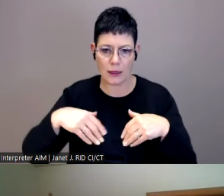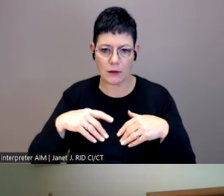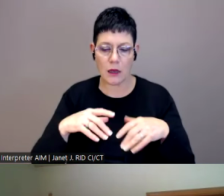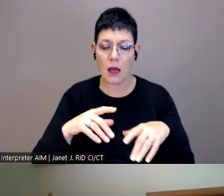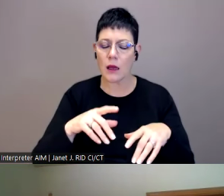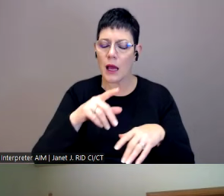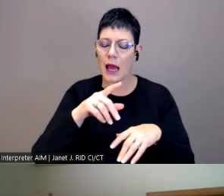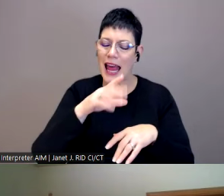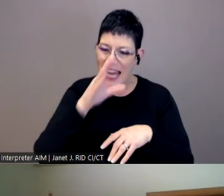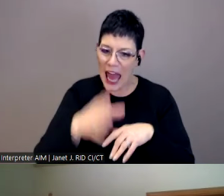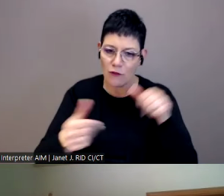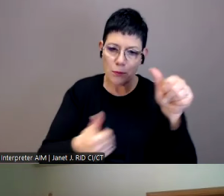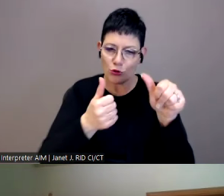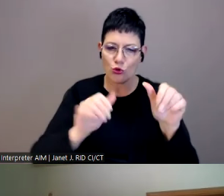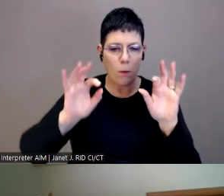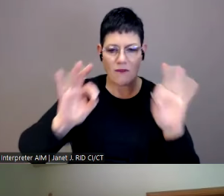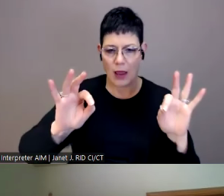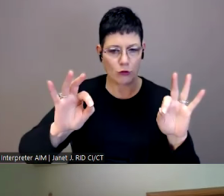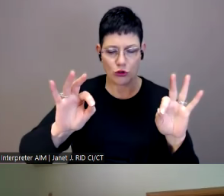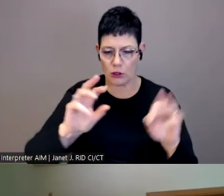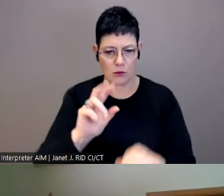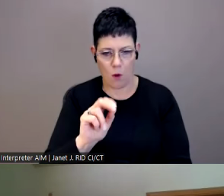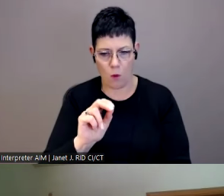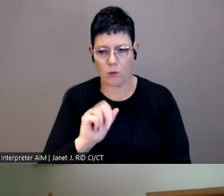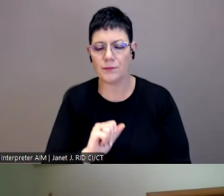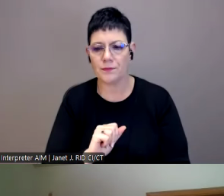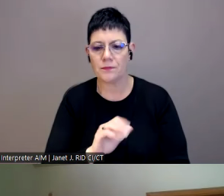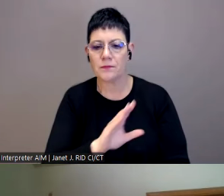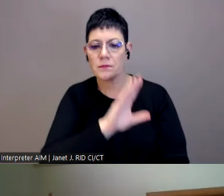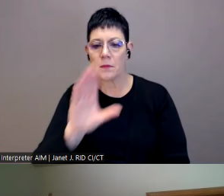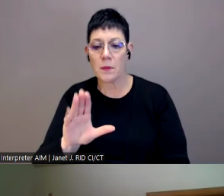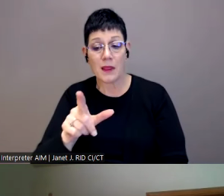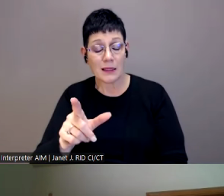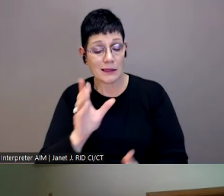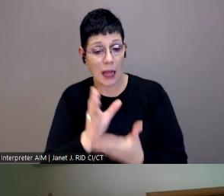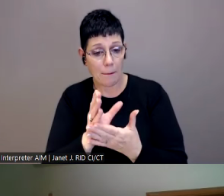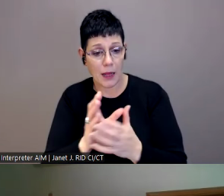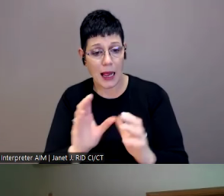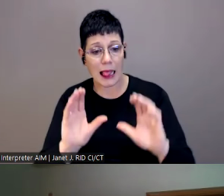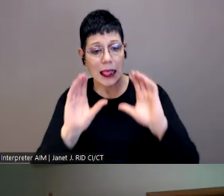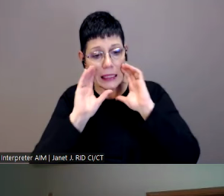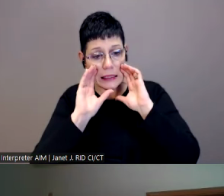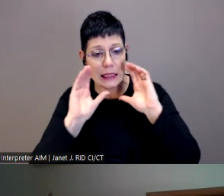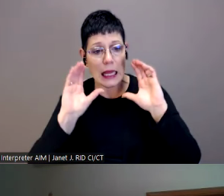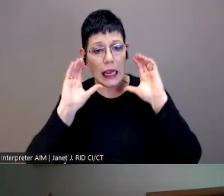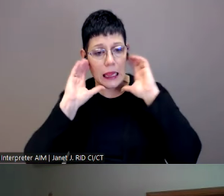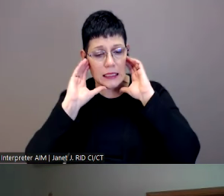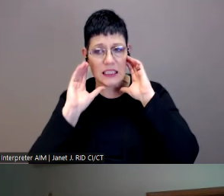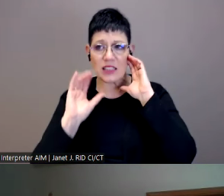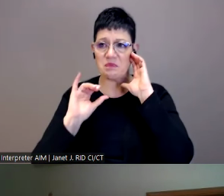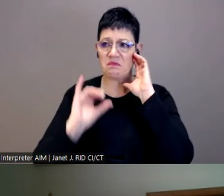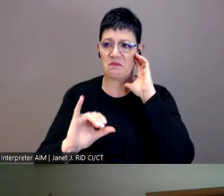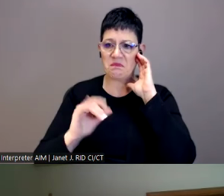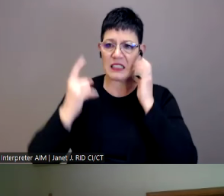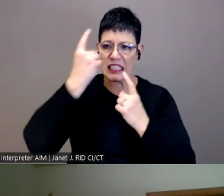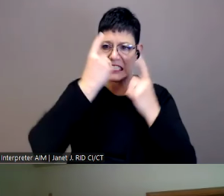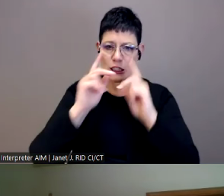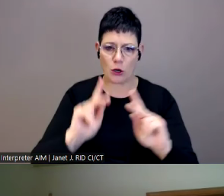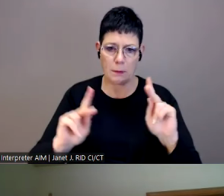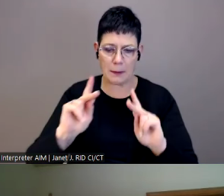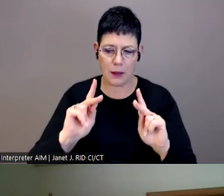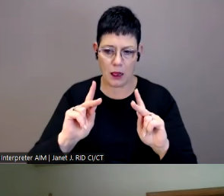be the enemy of the good. And to Erin's point about stopping and listening and reflecting so we can continuously do better and